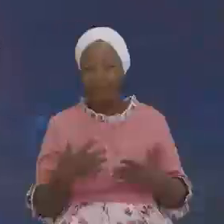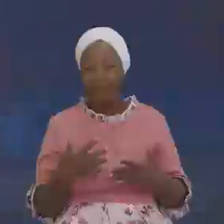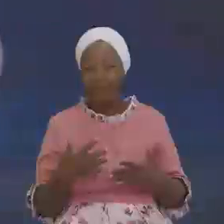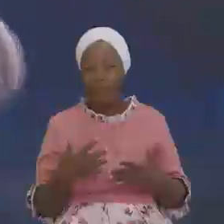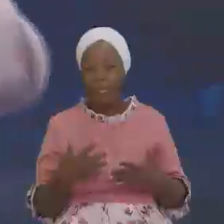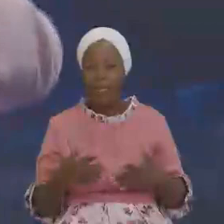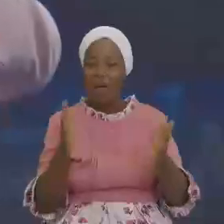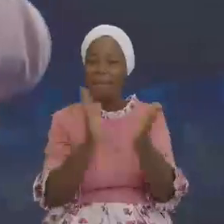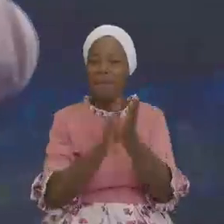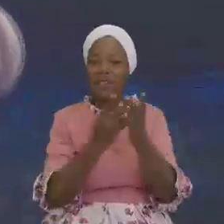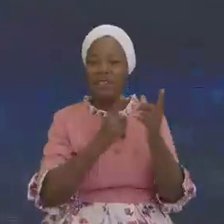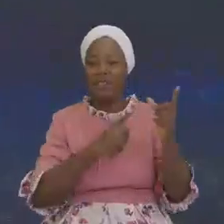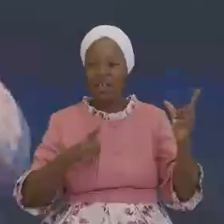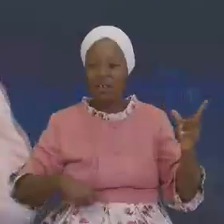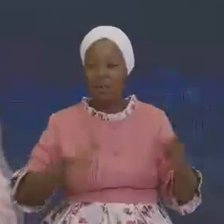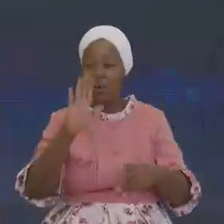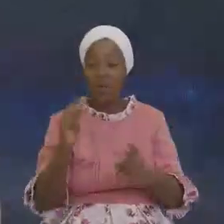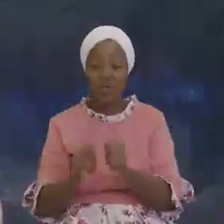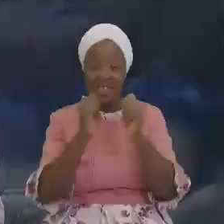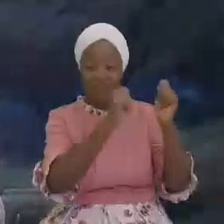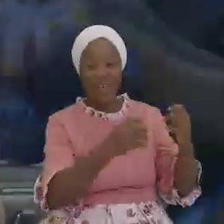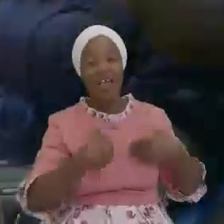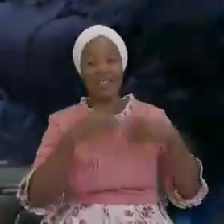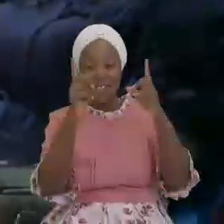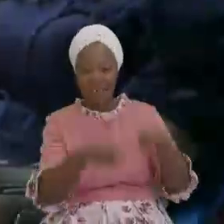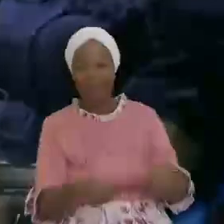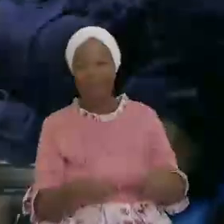Praise the Lord, your transfer has come.